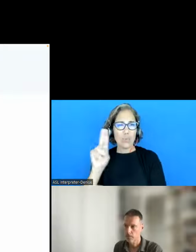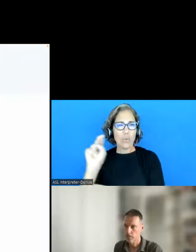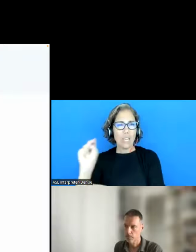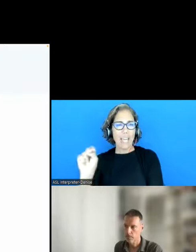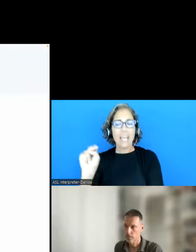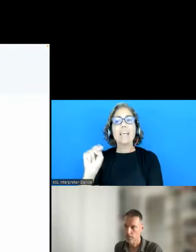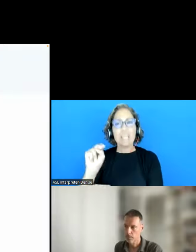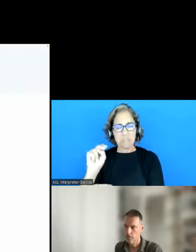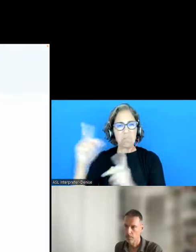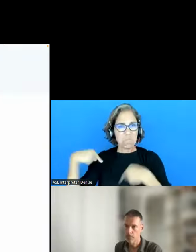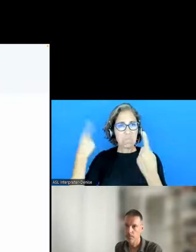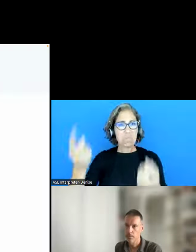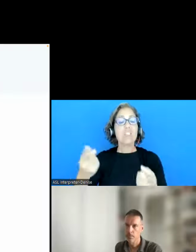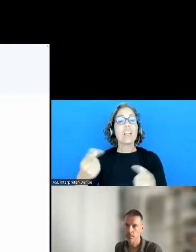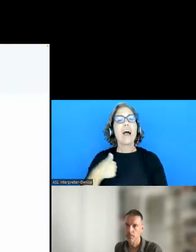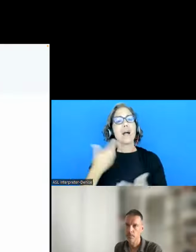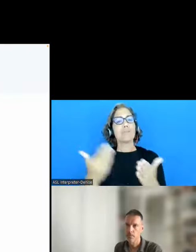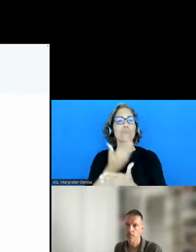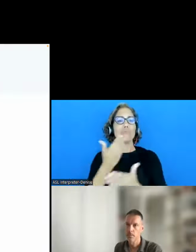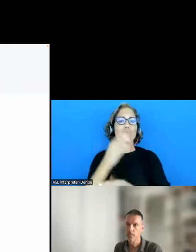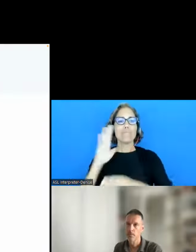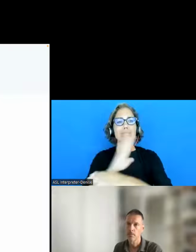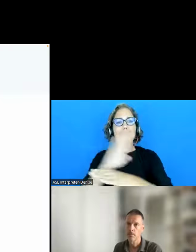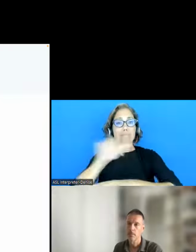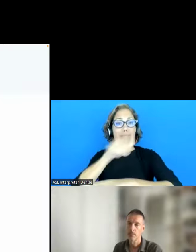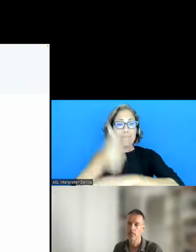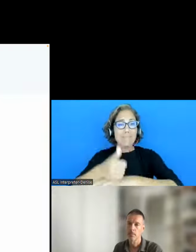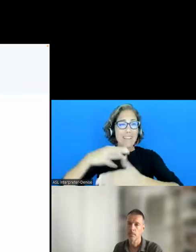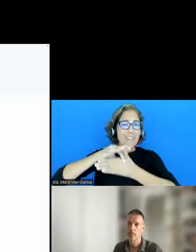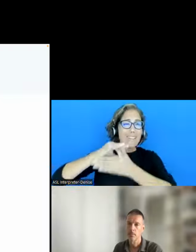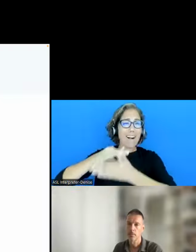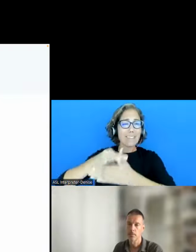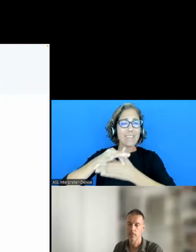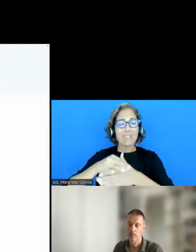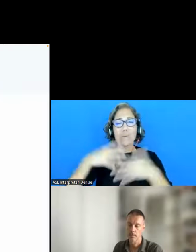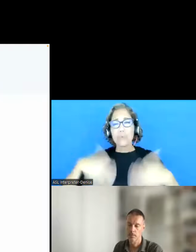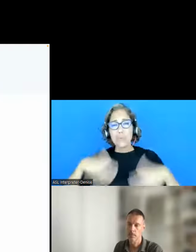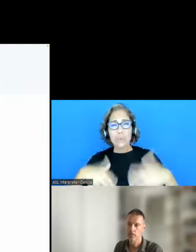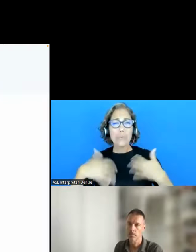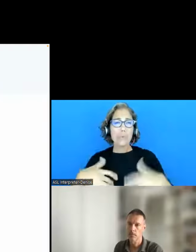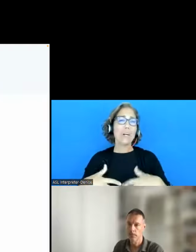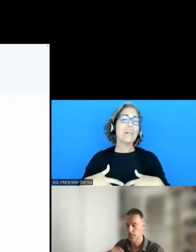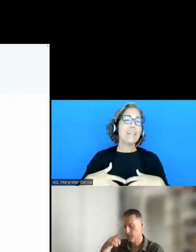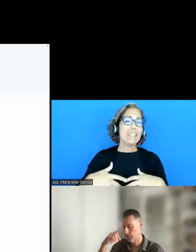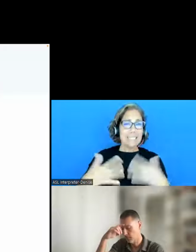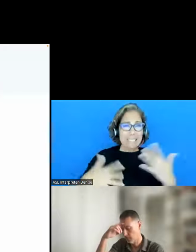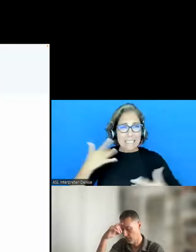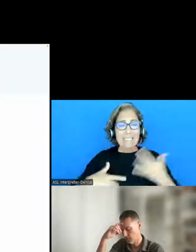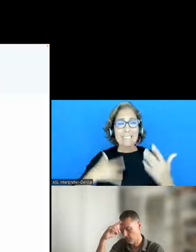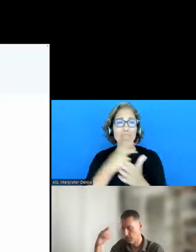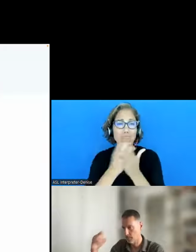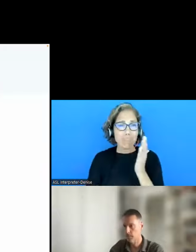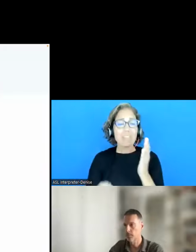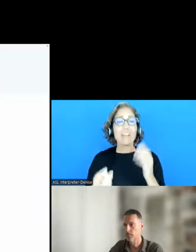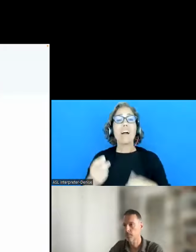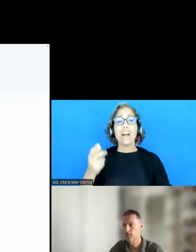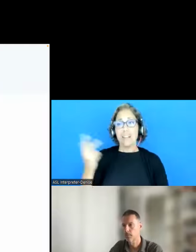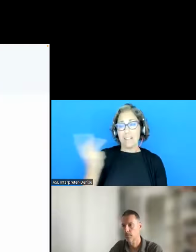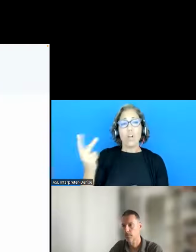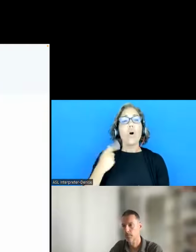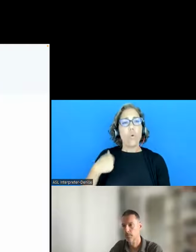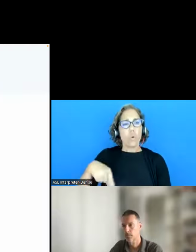also a creative entrepreneur. And content is such a passion for me and for Michele that together we co-wrote a book called Content